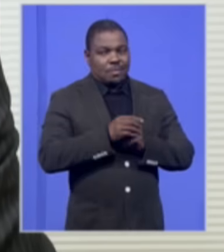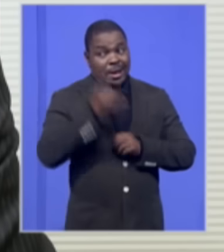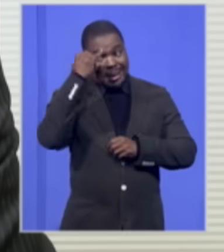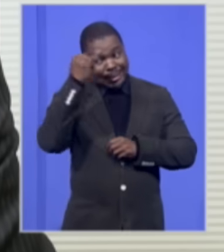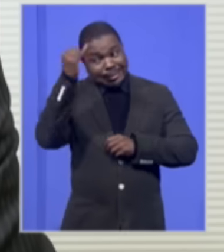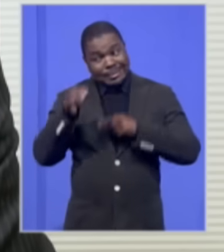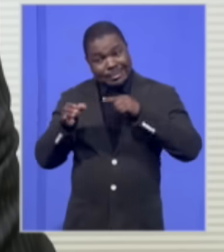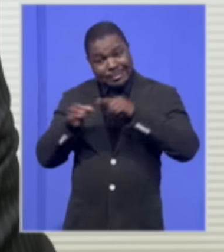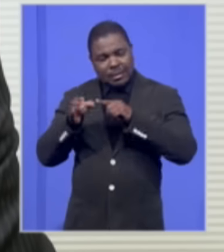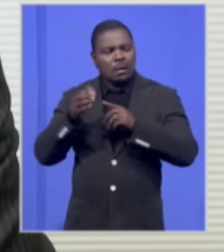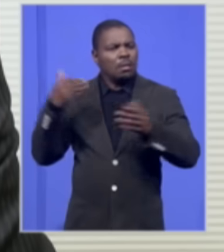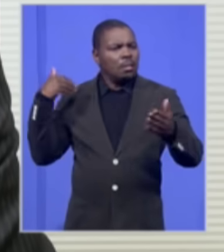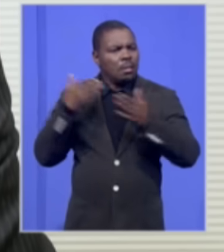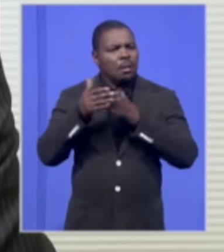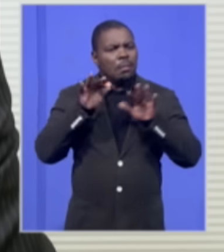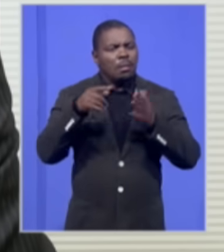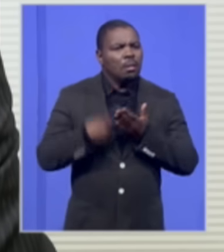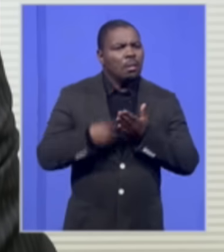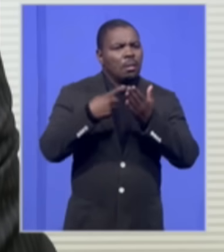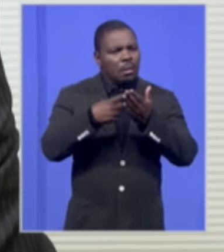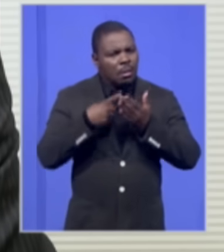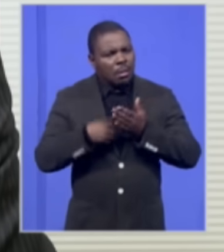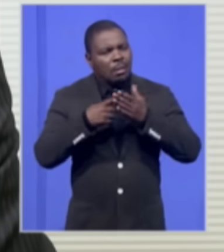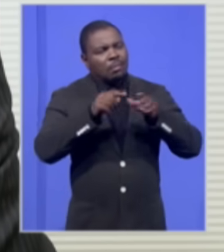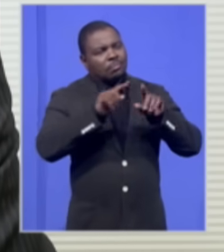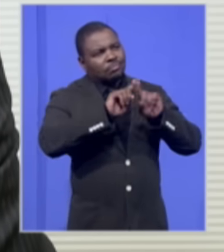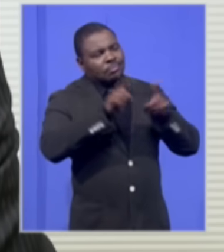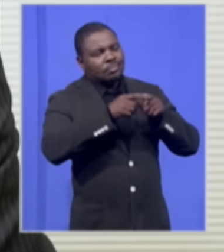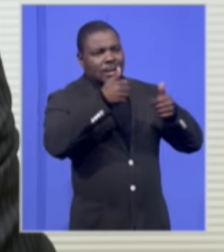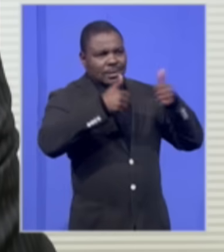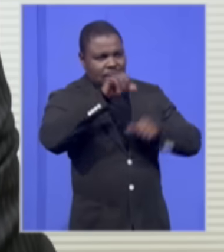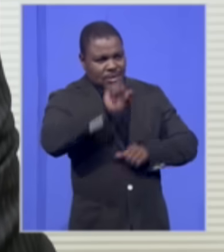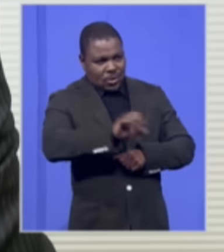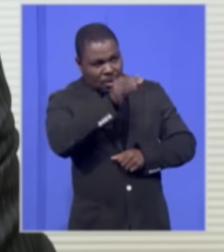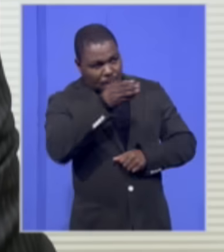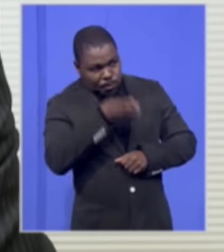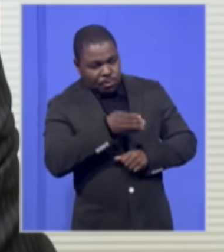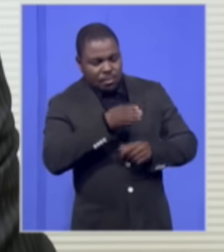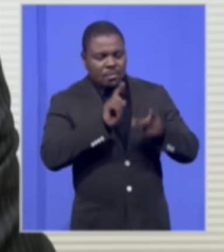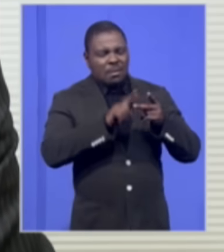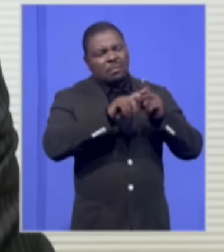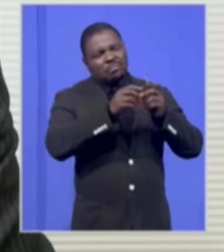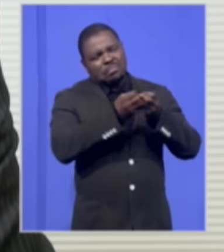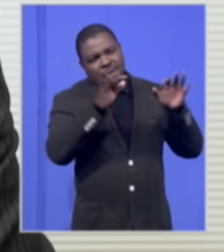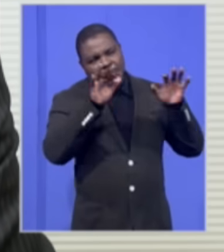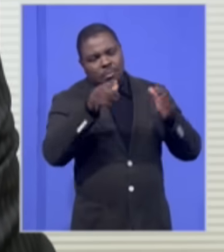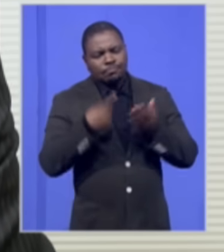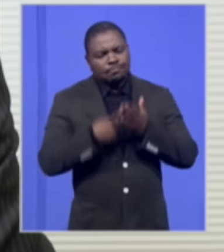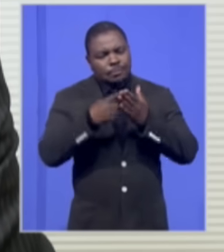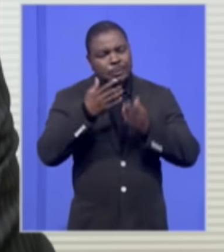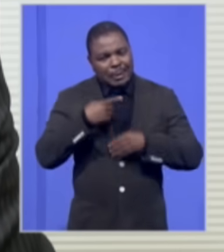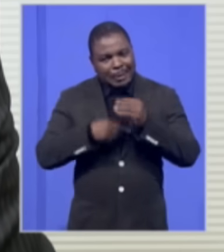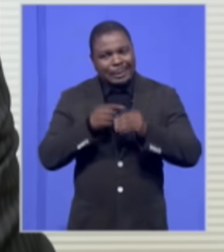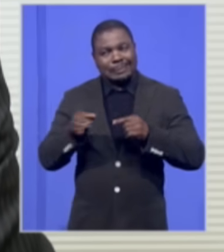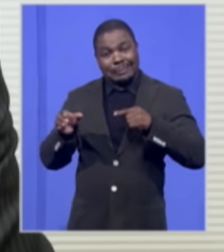been in discussion by a number of leaders in our country and many other people for some